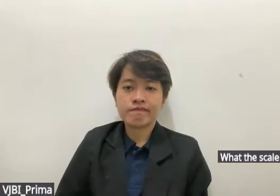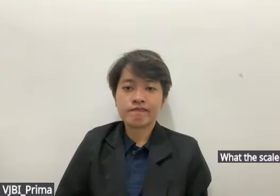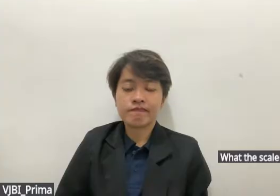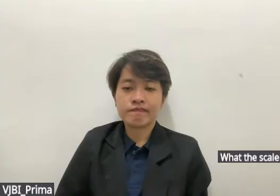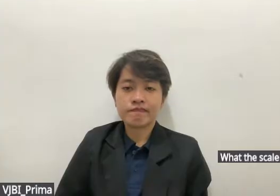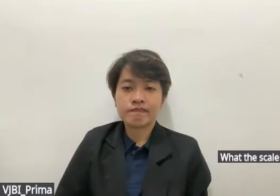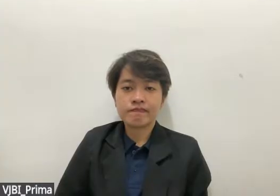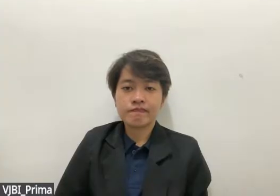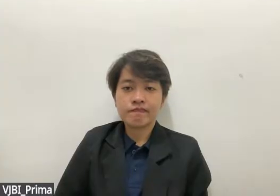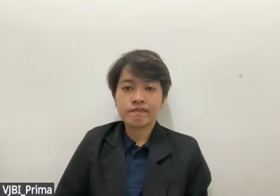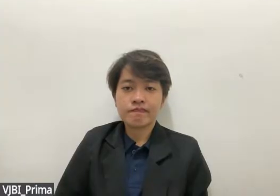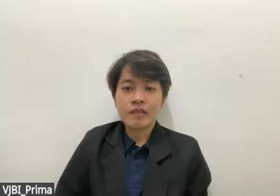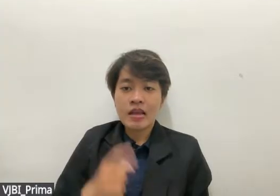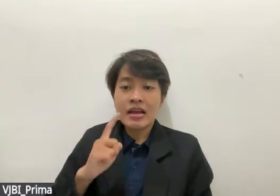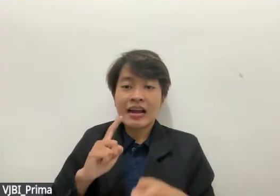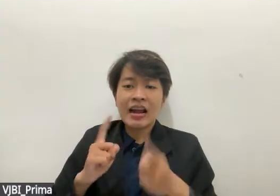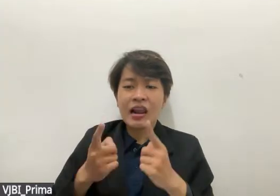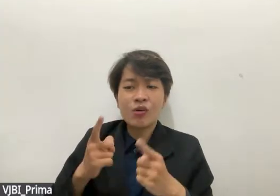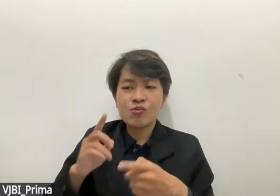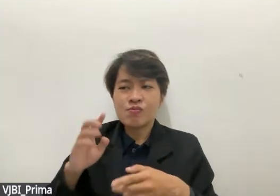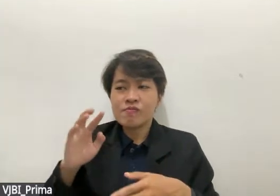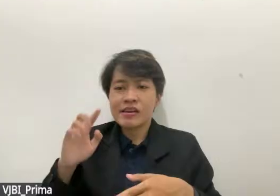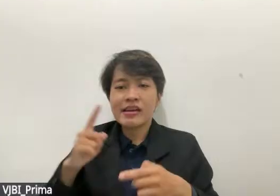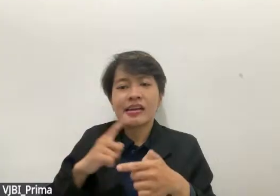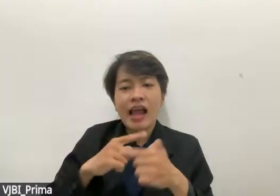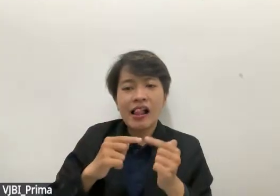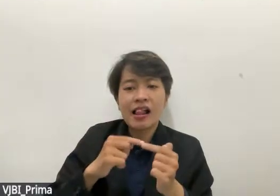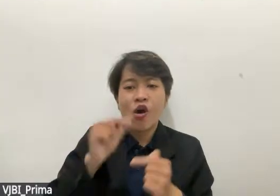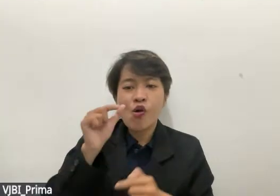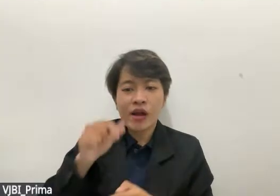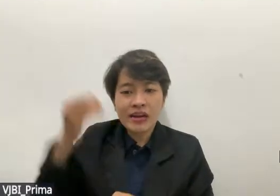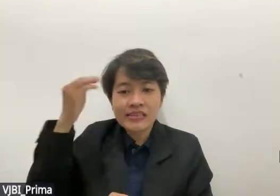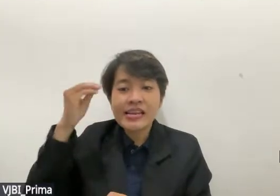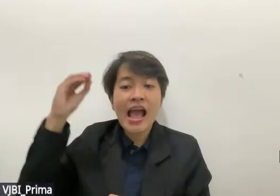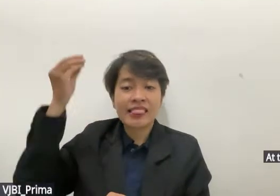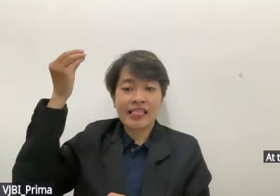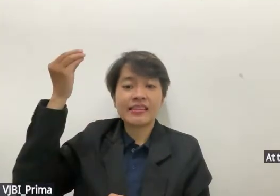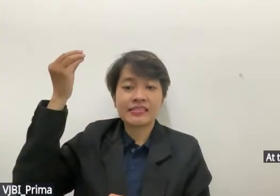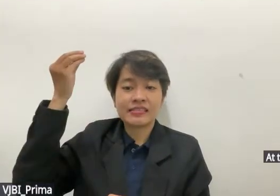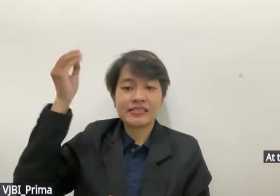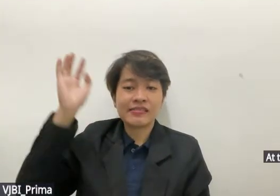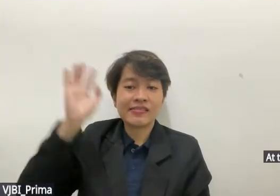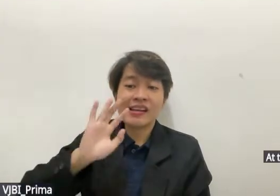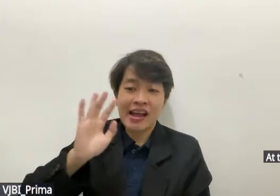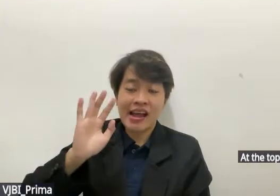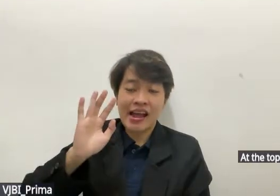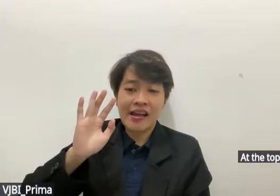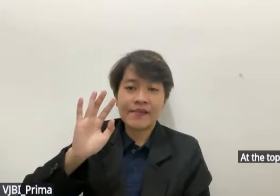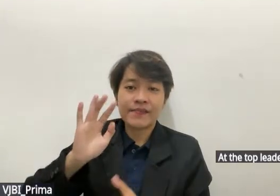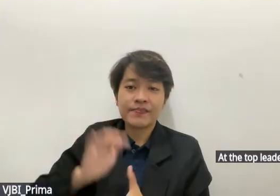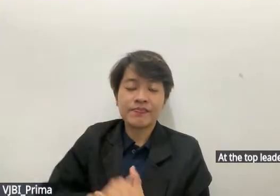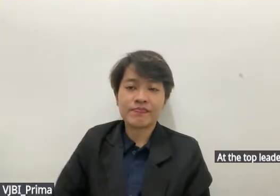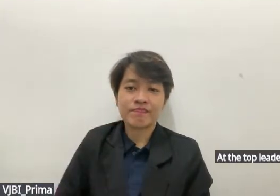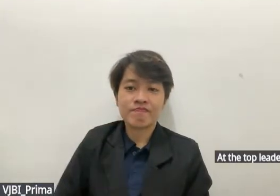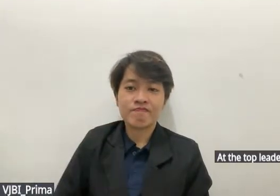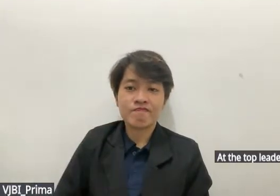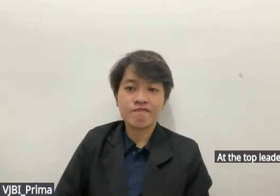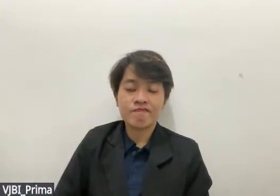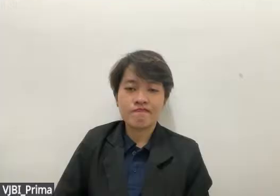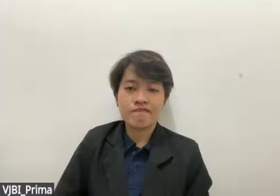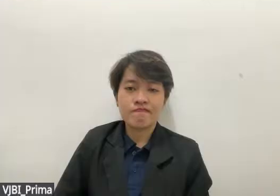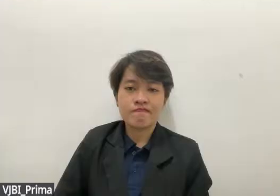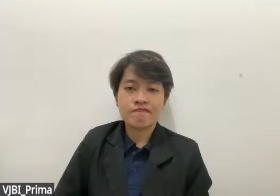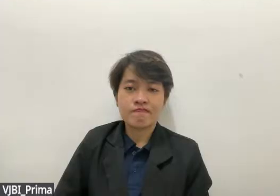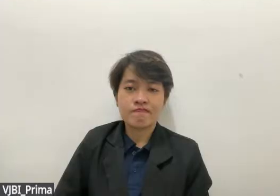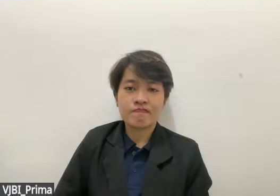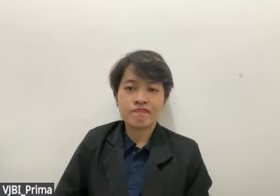at the top leadership who is already interested in disabilities, who will give the money